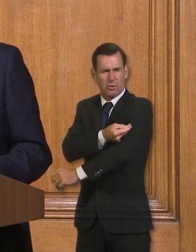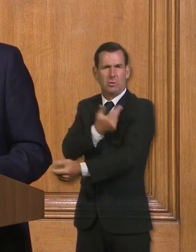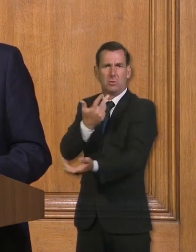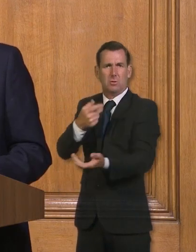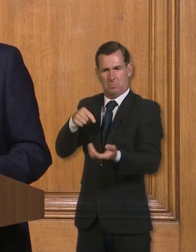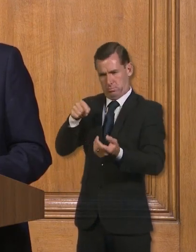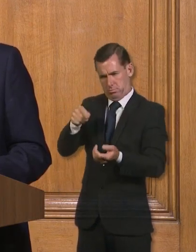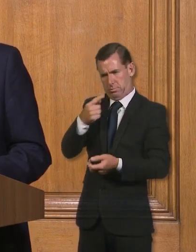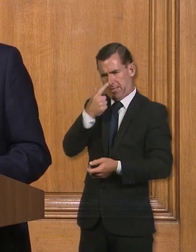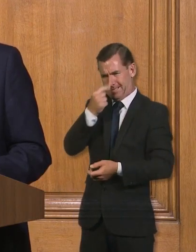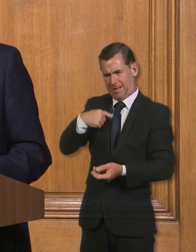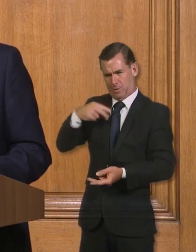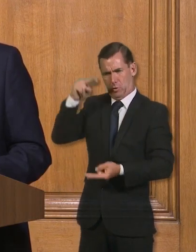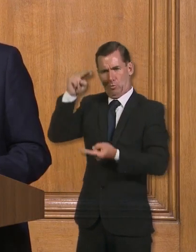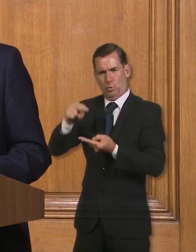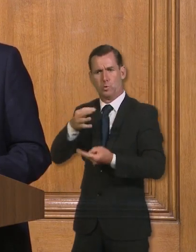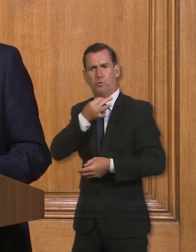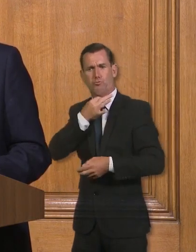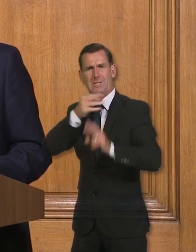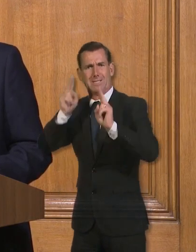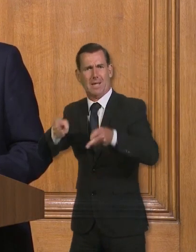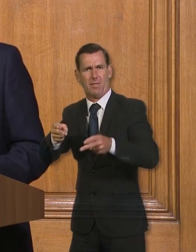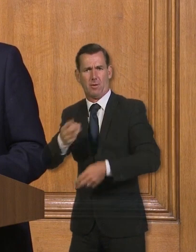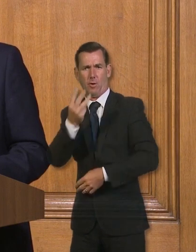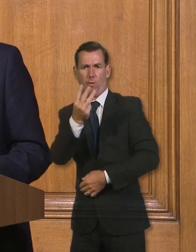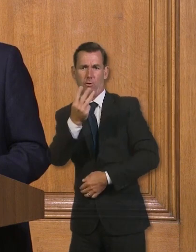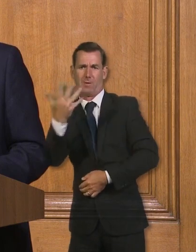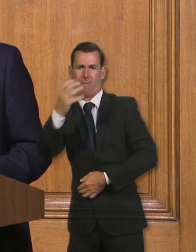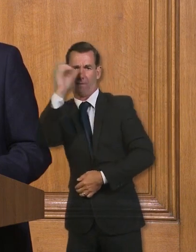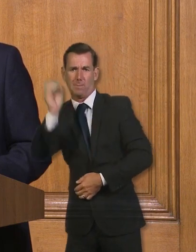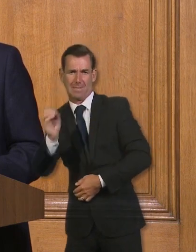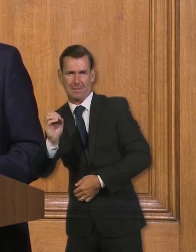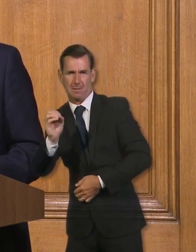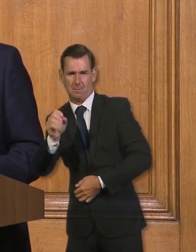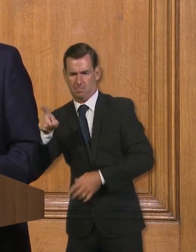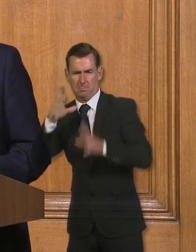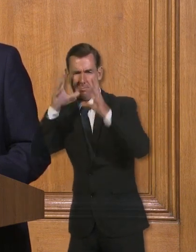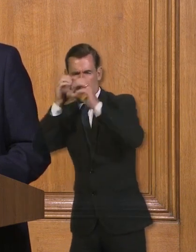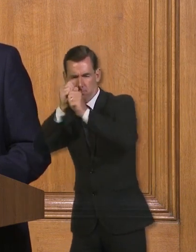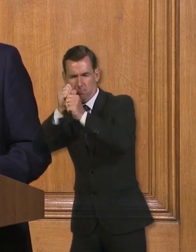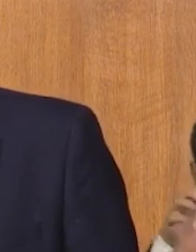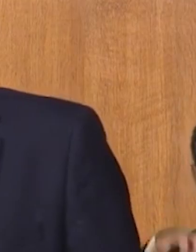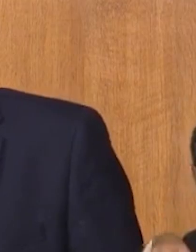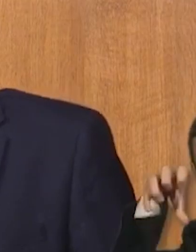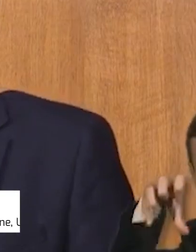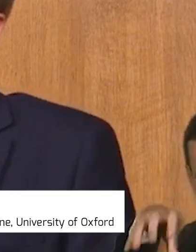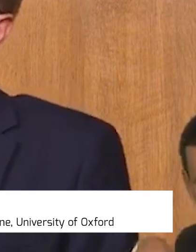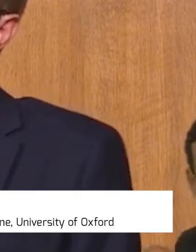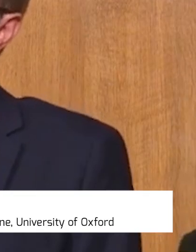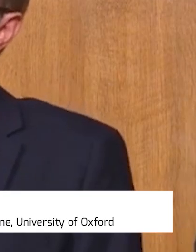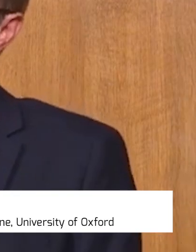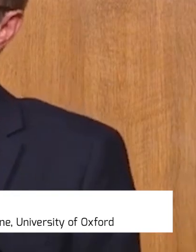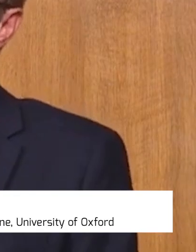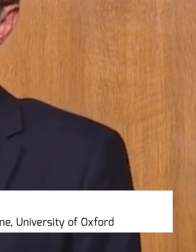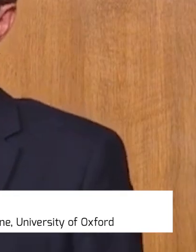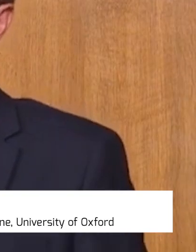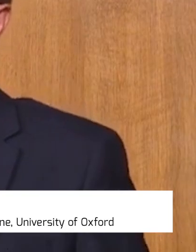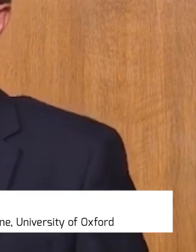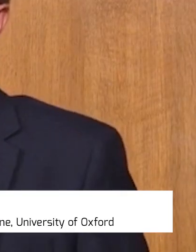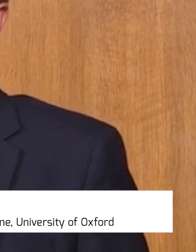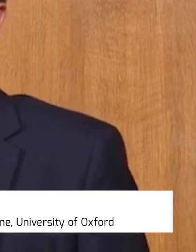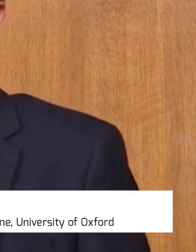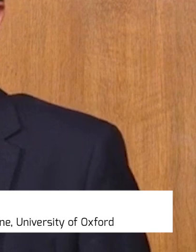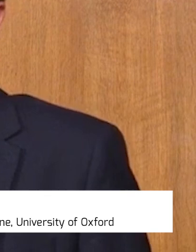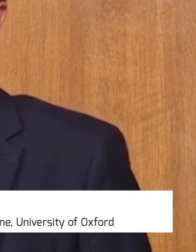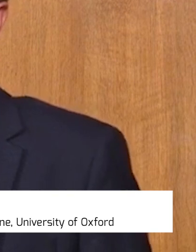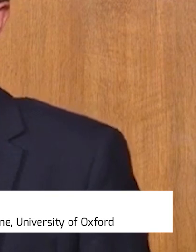on the ward who require oxygen and have COVID, it reduces the risk of death by about 20%. That covers about